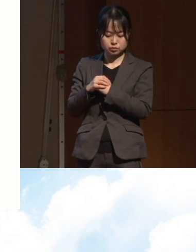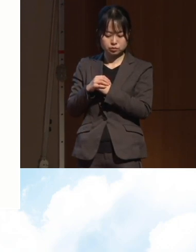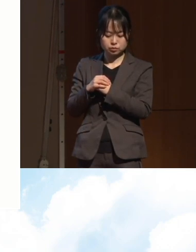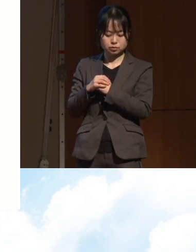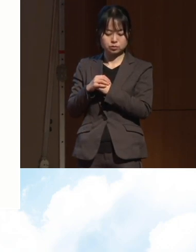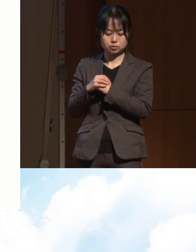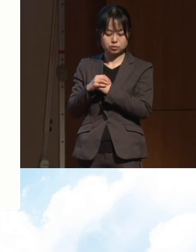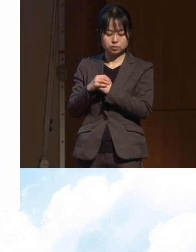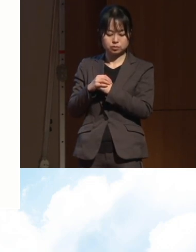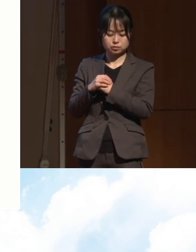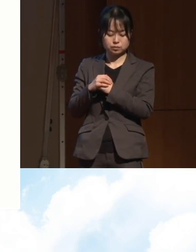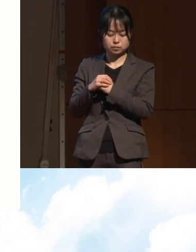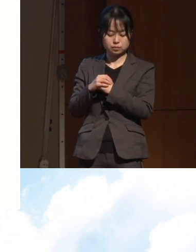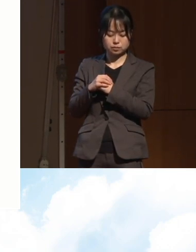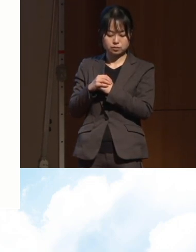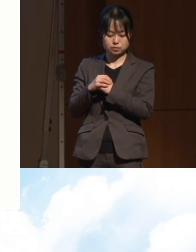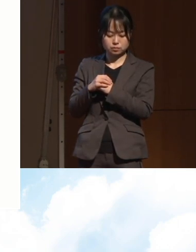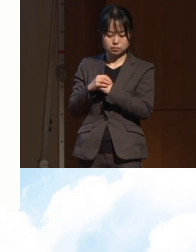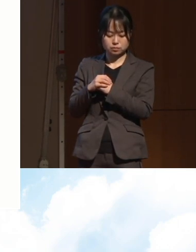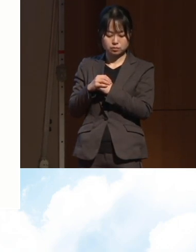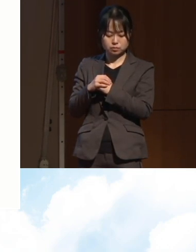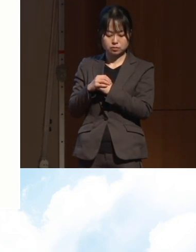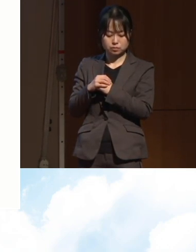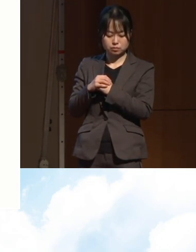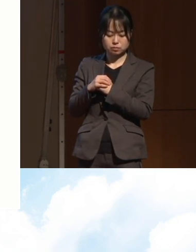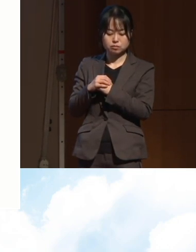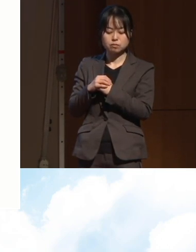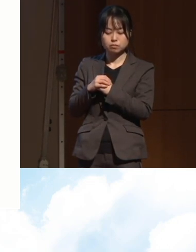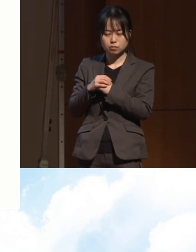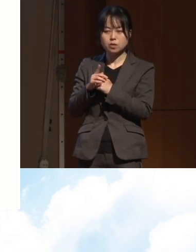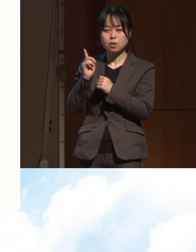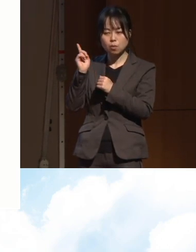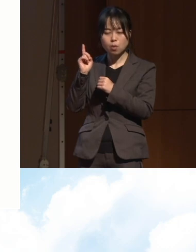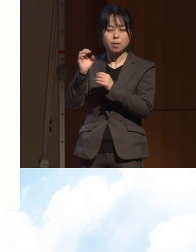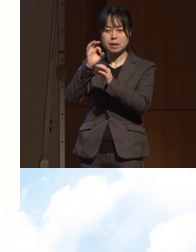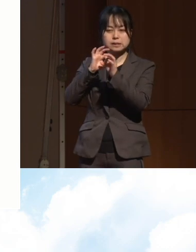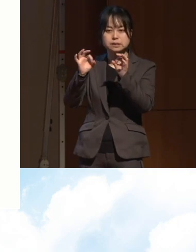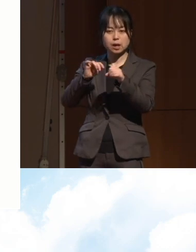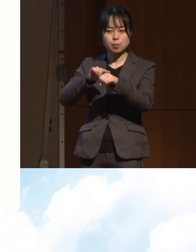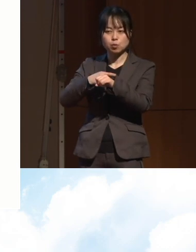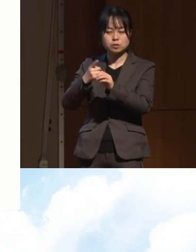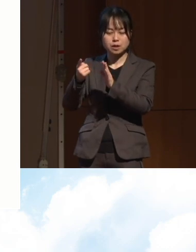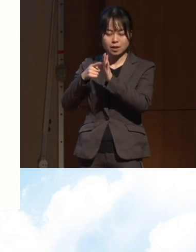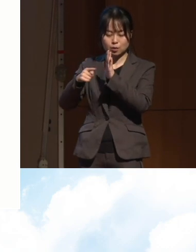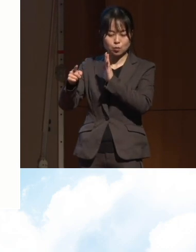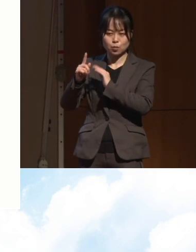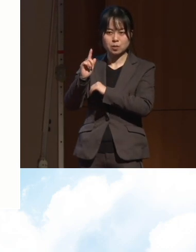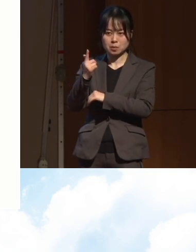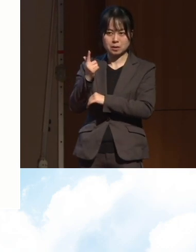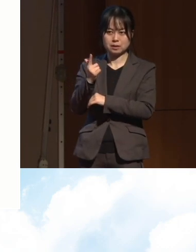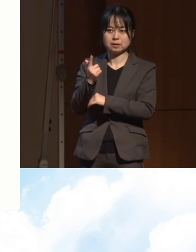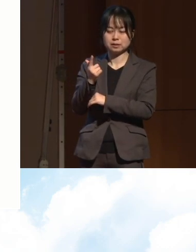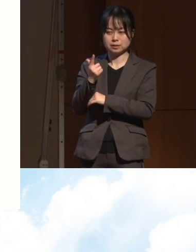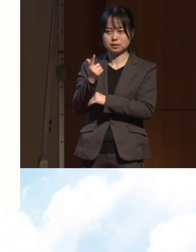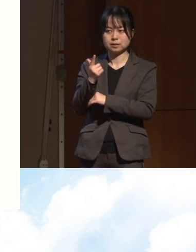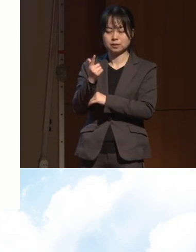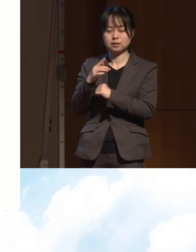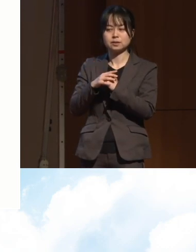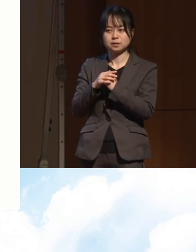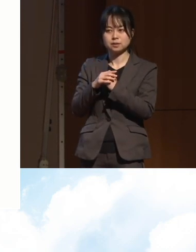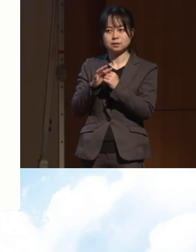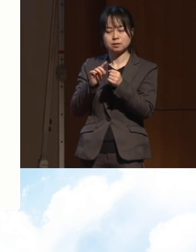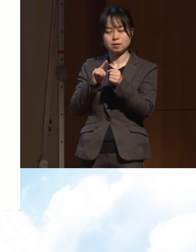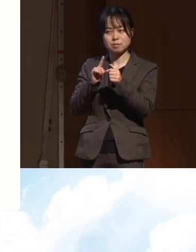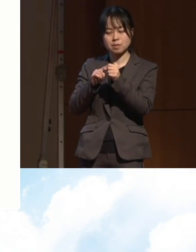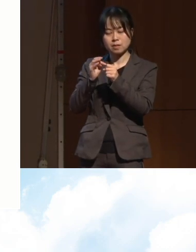not the cellular responses. And then as we move through the years in developing different vaccine platforms,